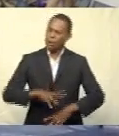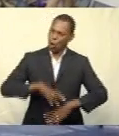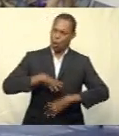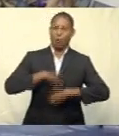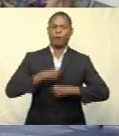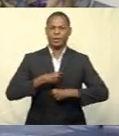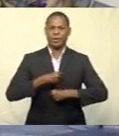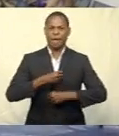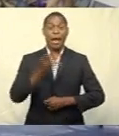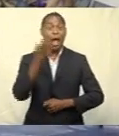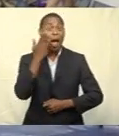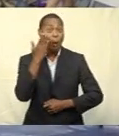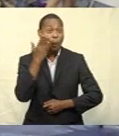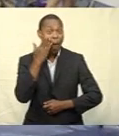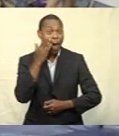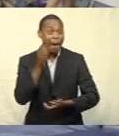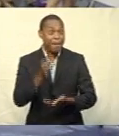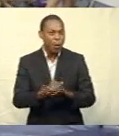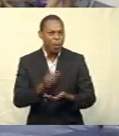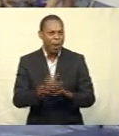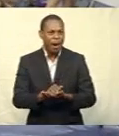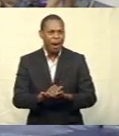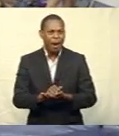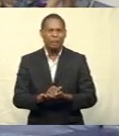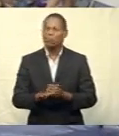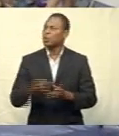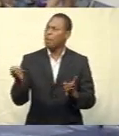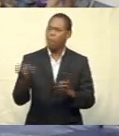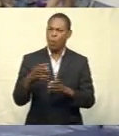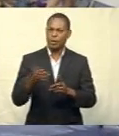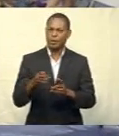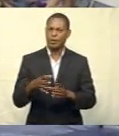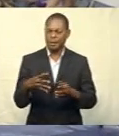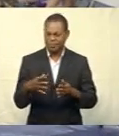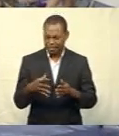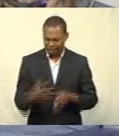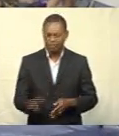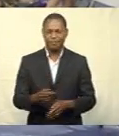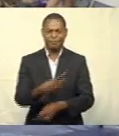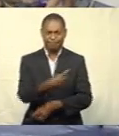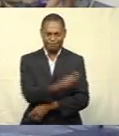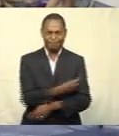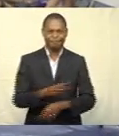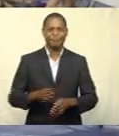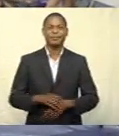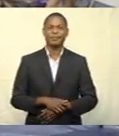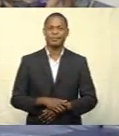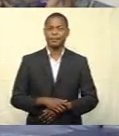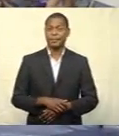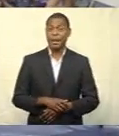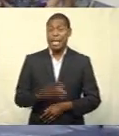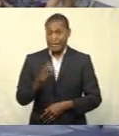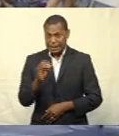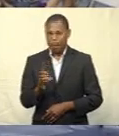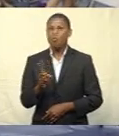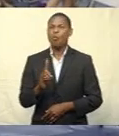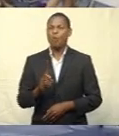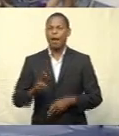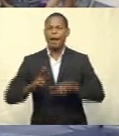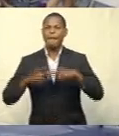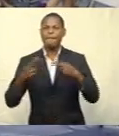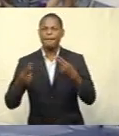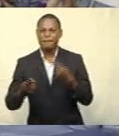well aware of why it is necessary for them to get vaccinated now. Now, many of them are also bringing their family along with them so that everyone who